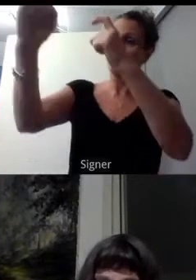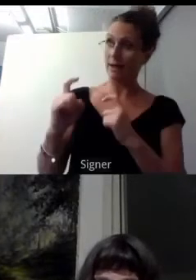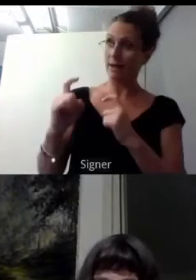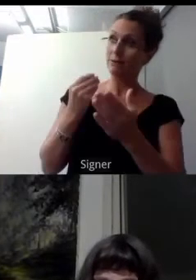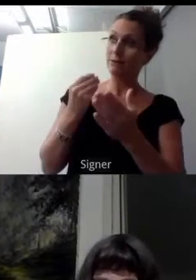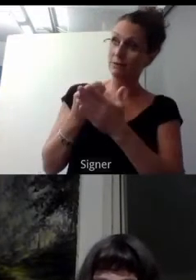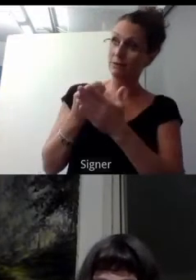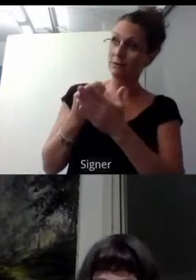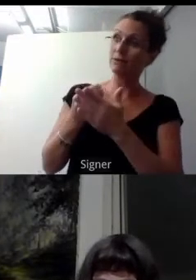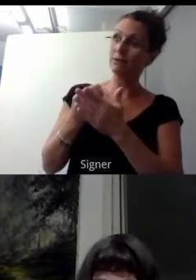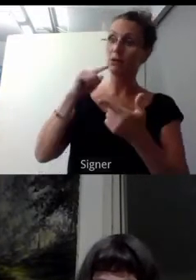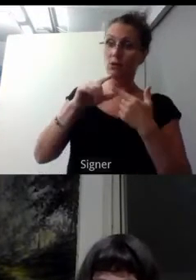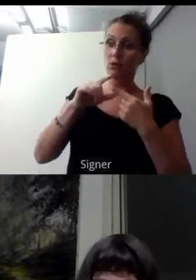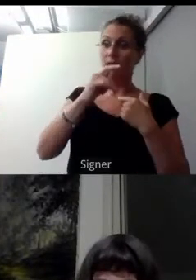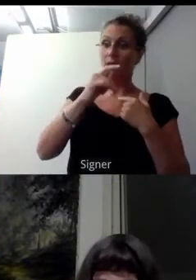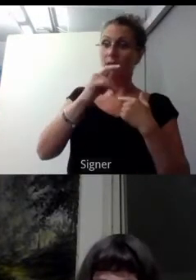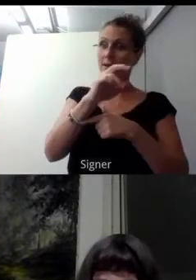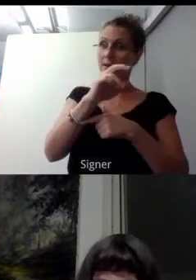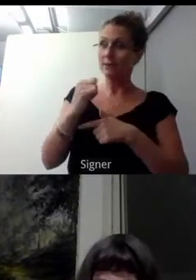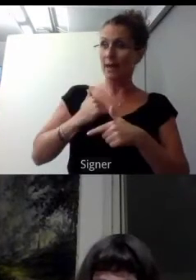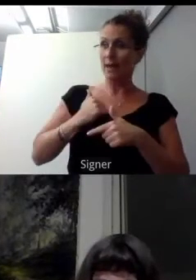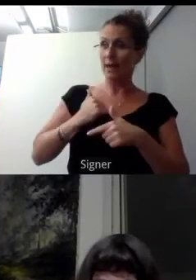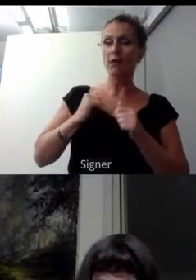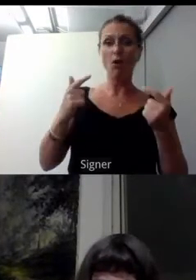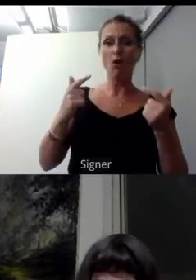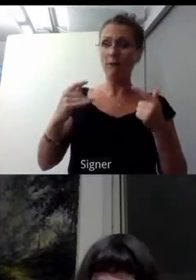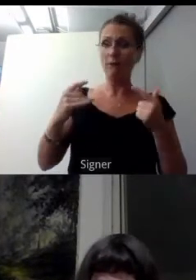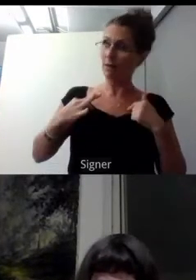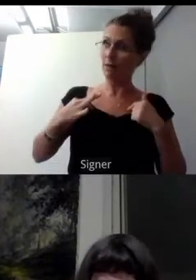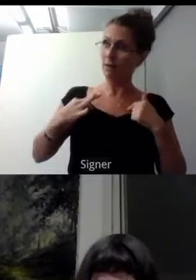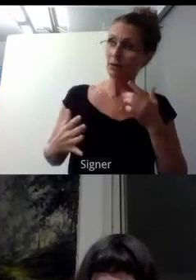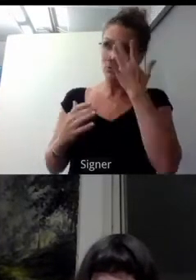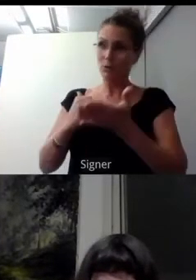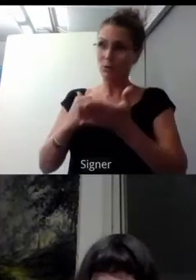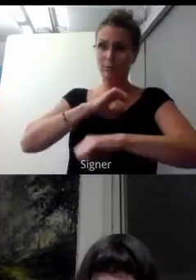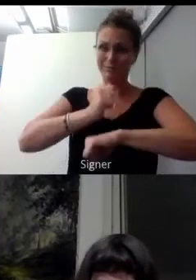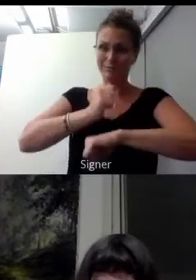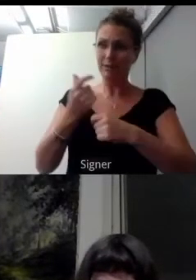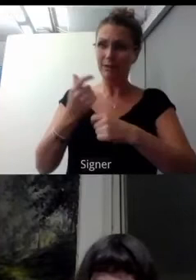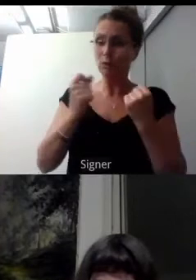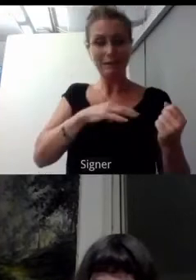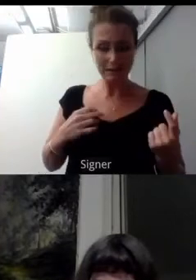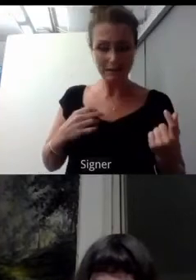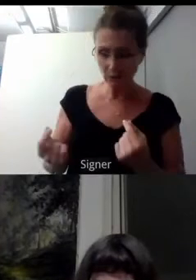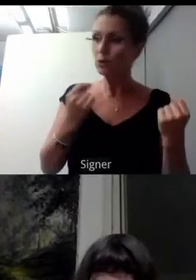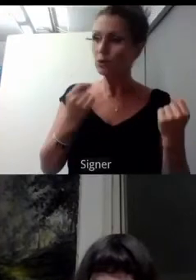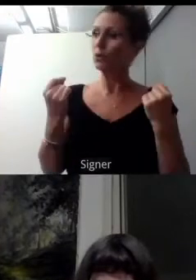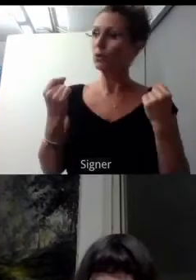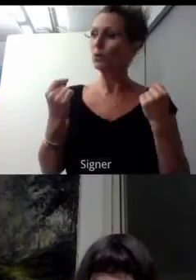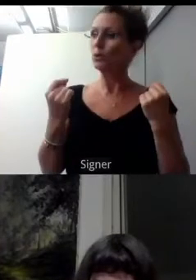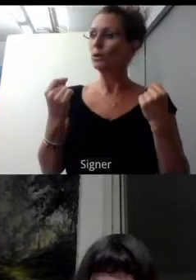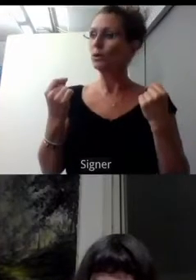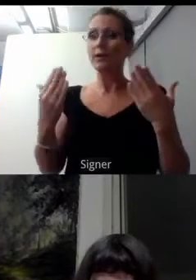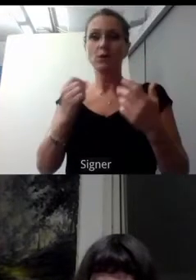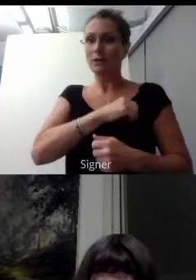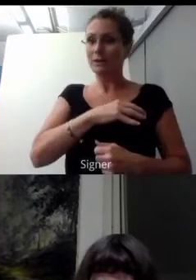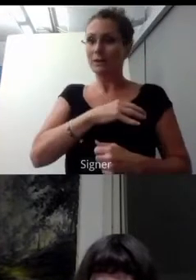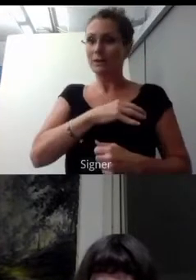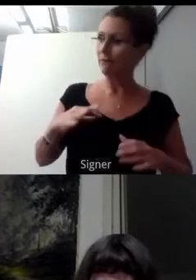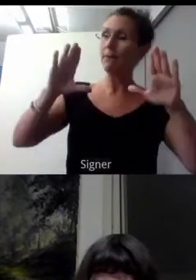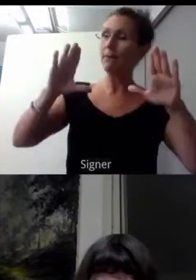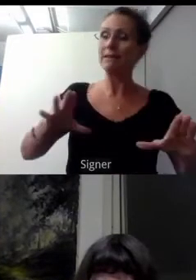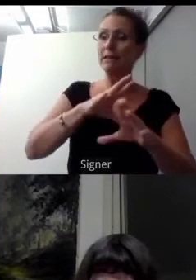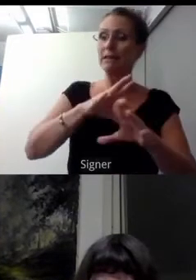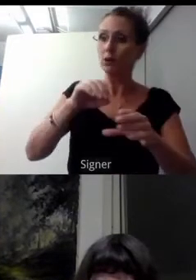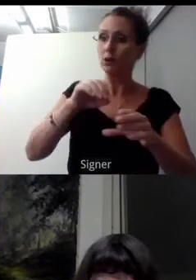Alliance volunteers who helped pull stuff together and staff. I want to thank the amazing staff at the Inclusive Design Research Center at the